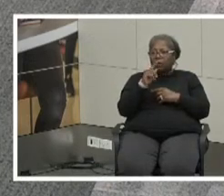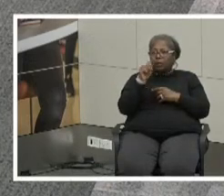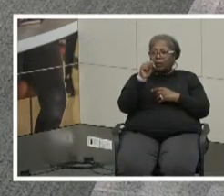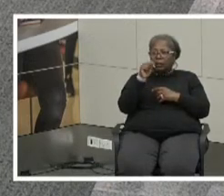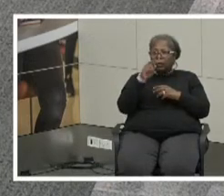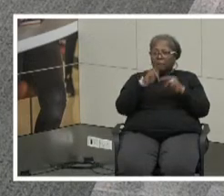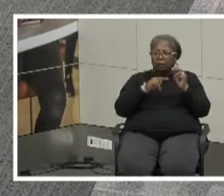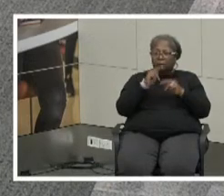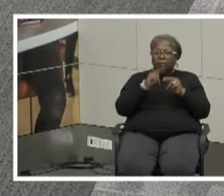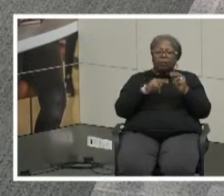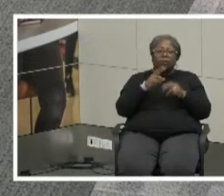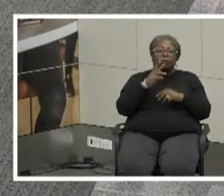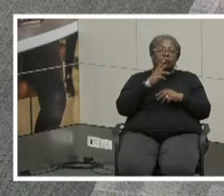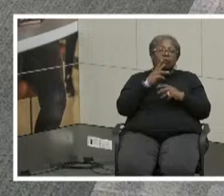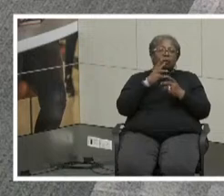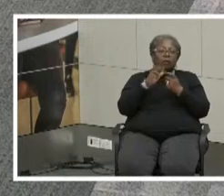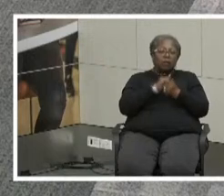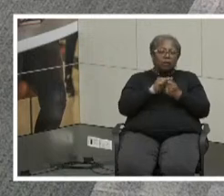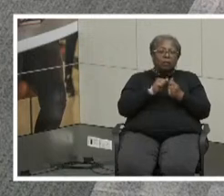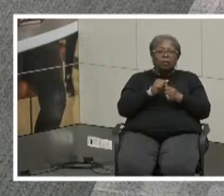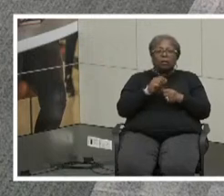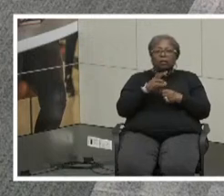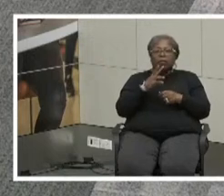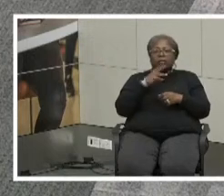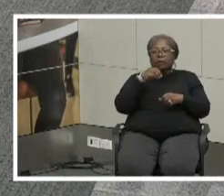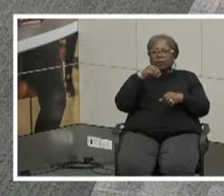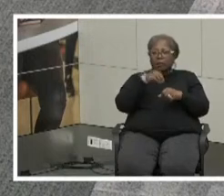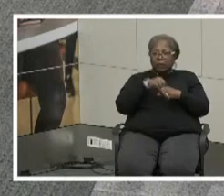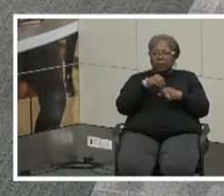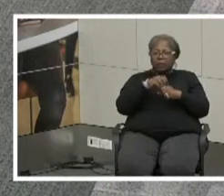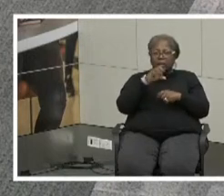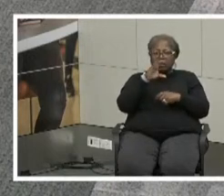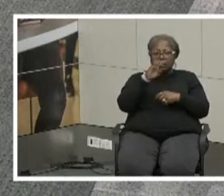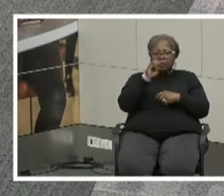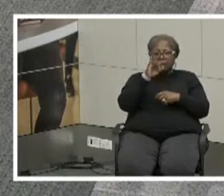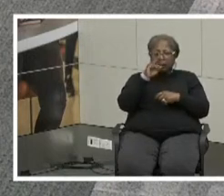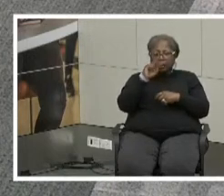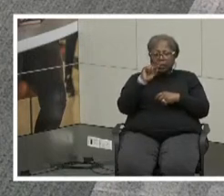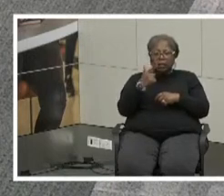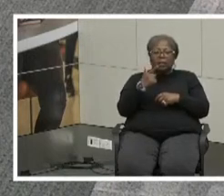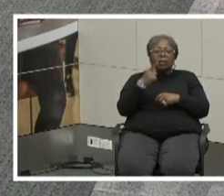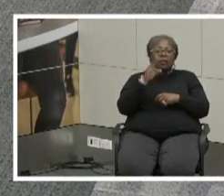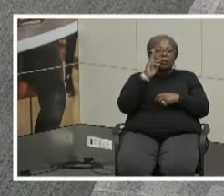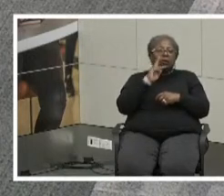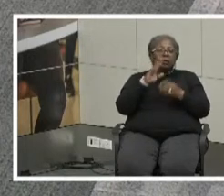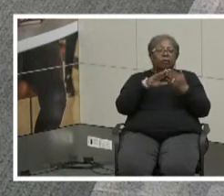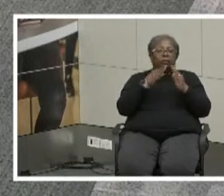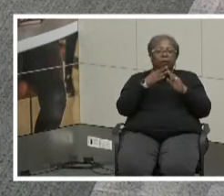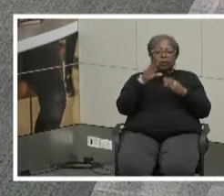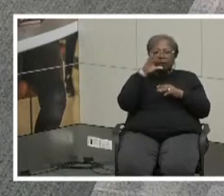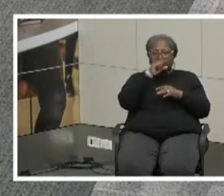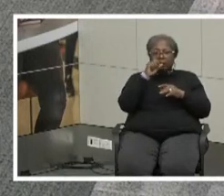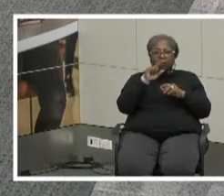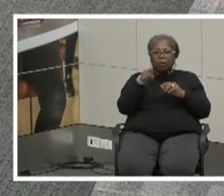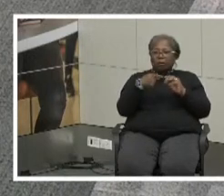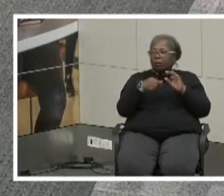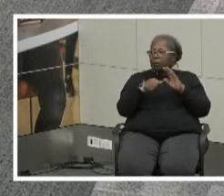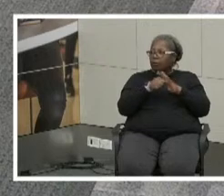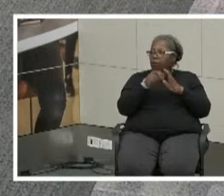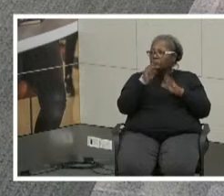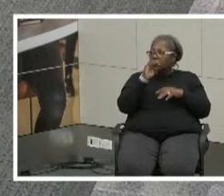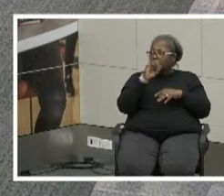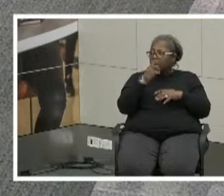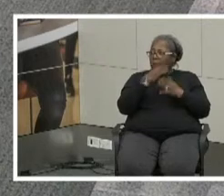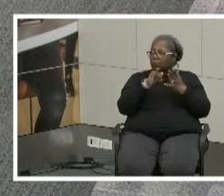buildings visible water damage potential water sand on inside ceilings with the Houston humidity I can only guess there could be hidden more growth in some of